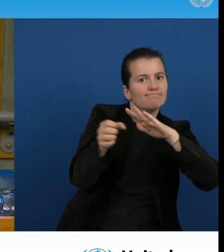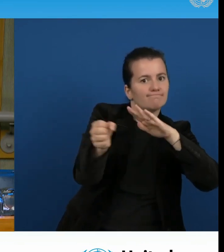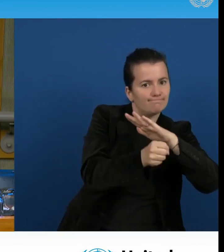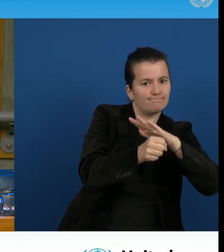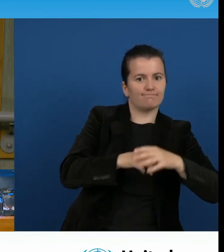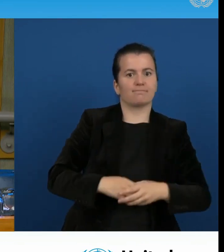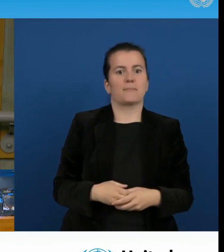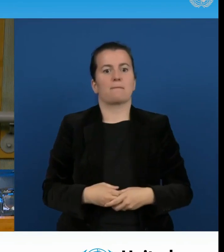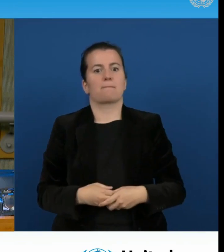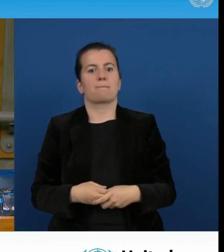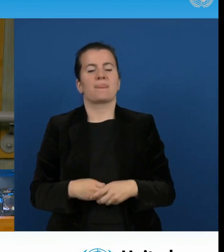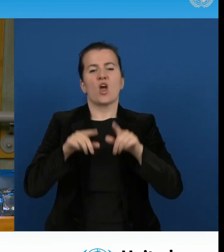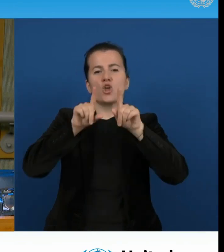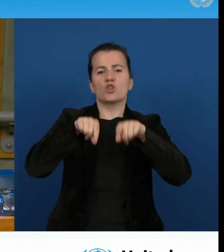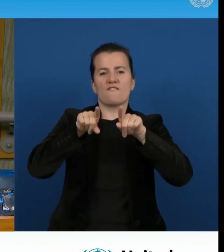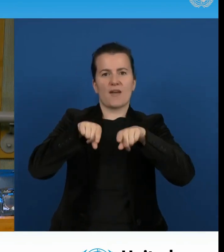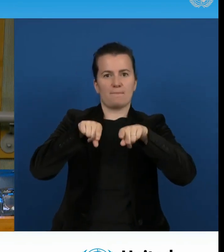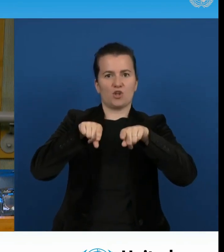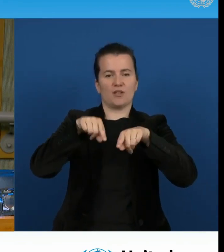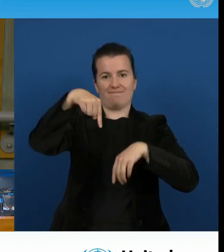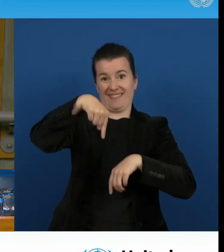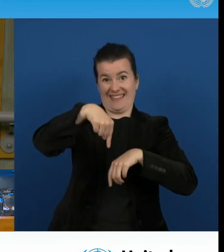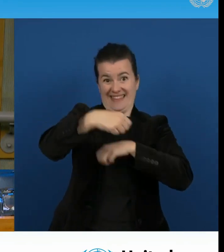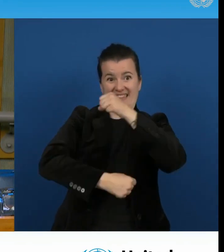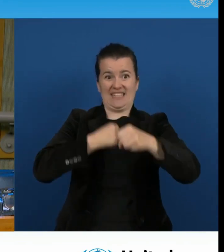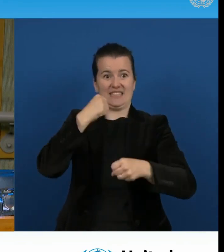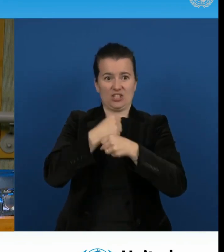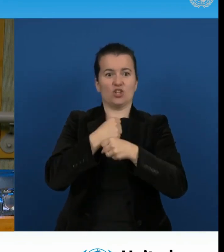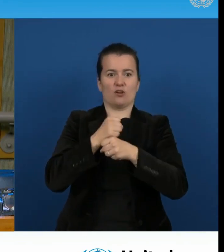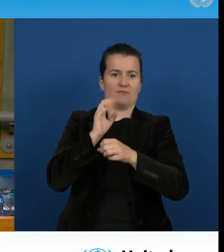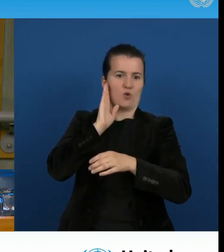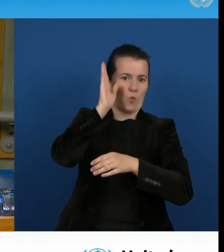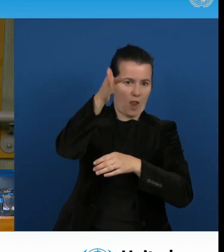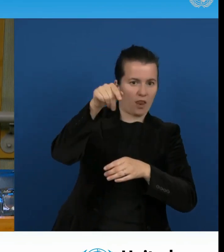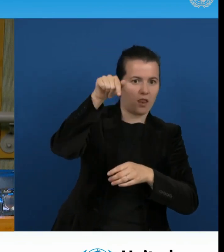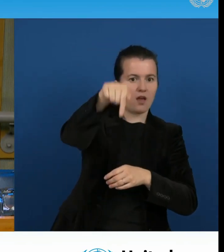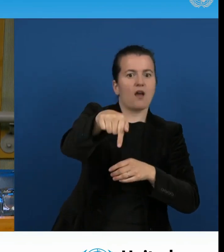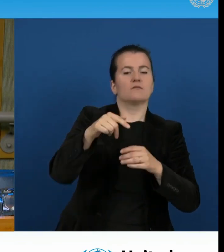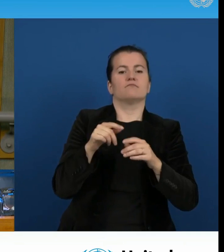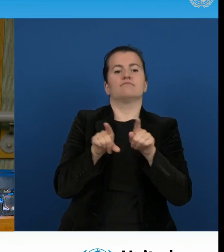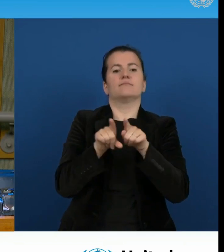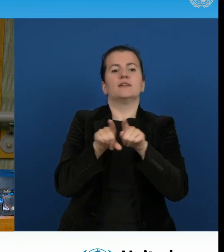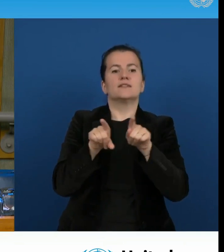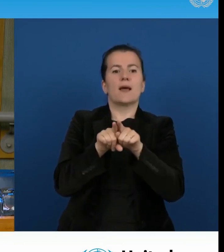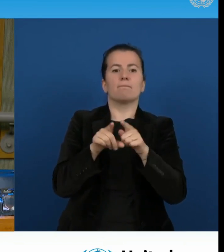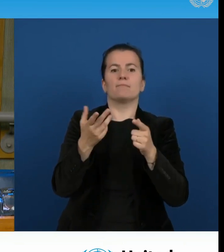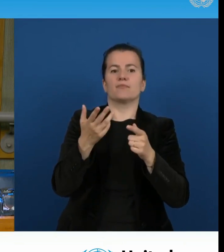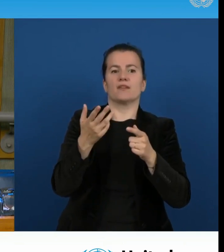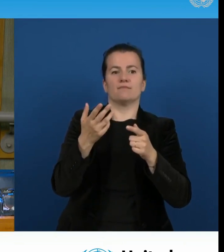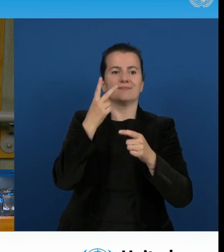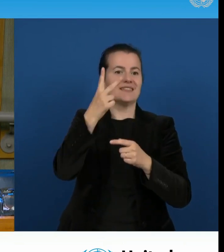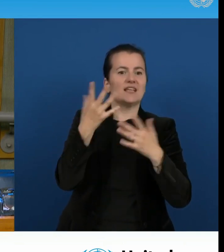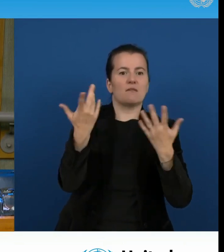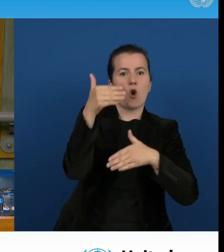company's environmental social governance efforts and recommendations on disability-related key performance indicators in this area.